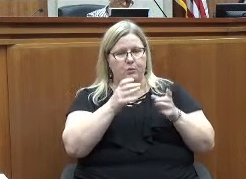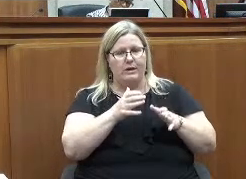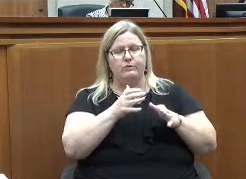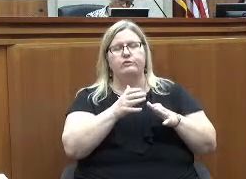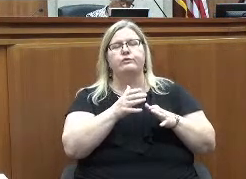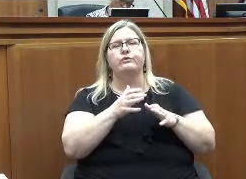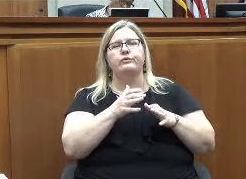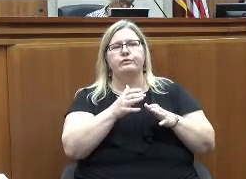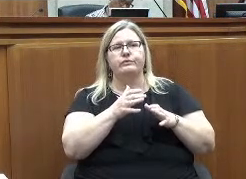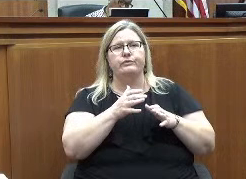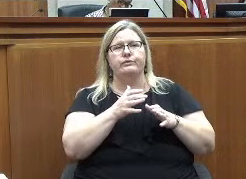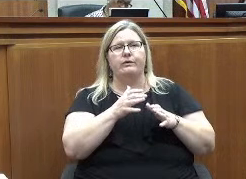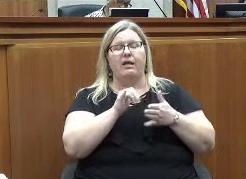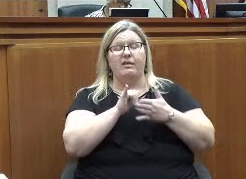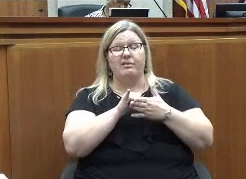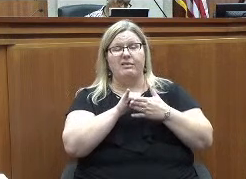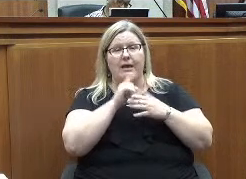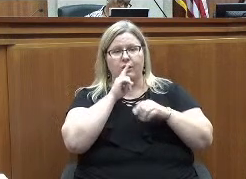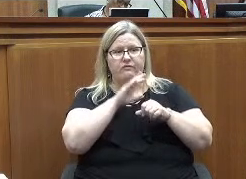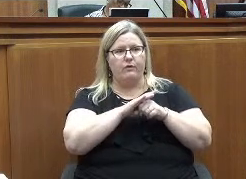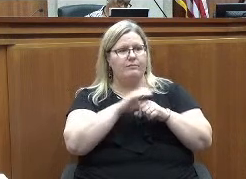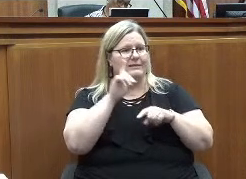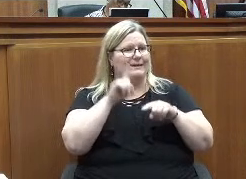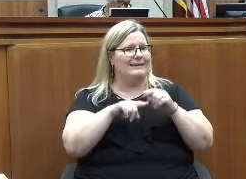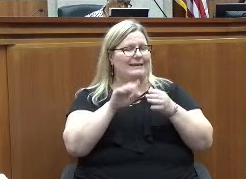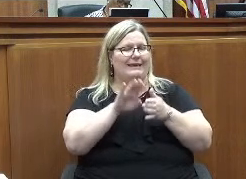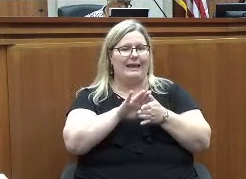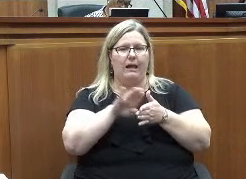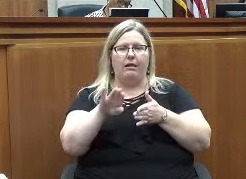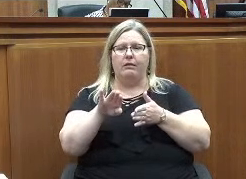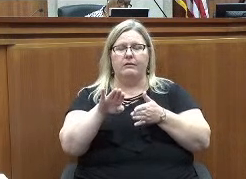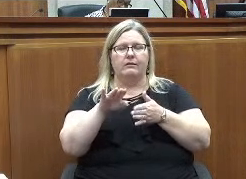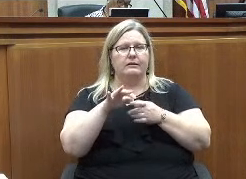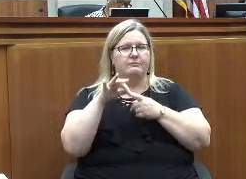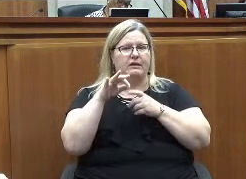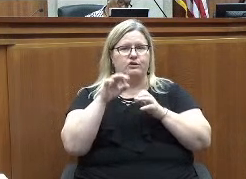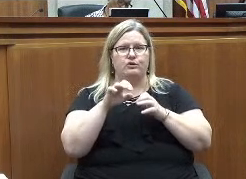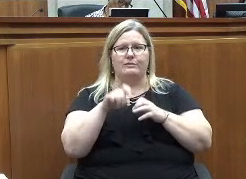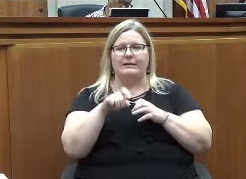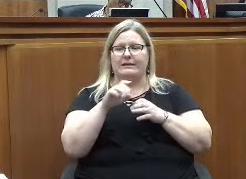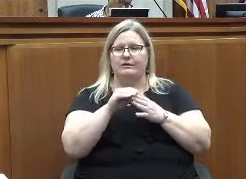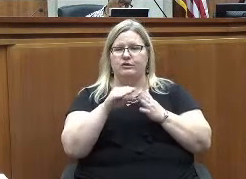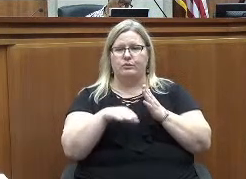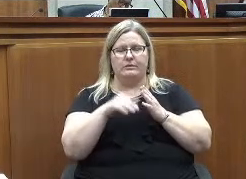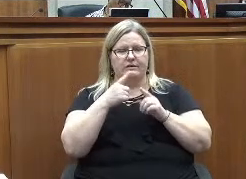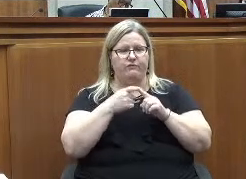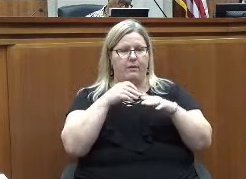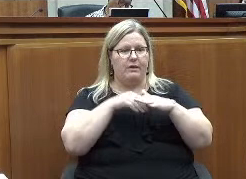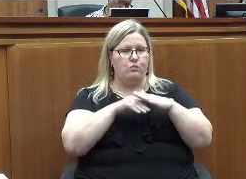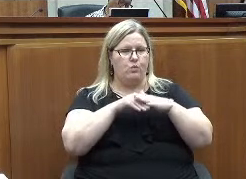that confirms that they may not exclude special needs students from enrolling at the pods,